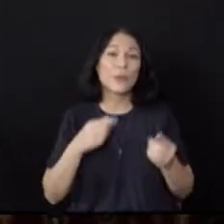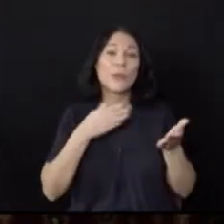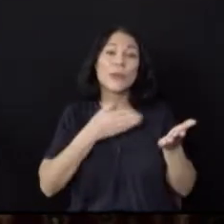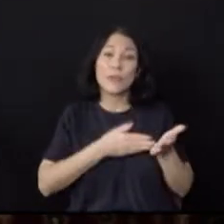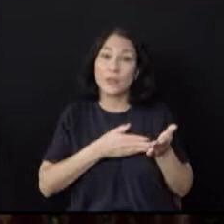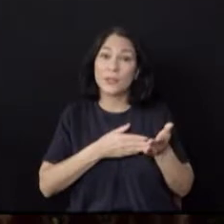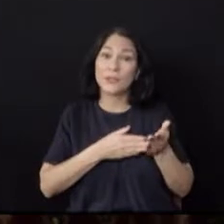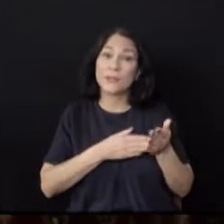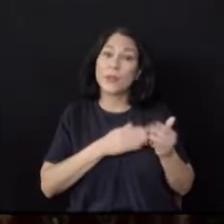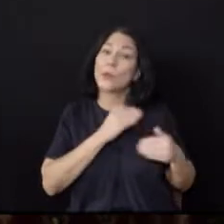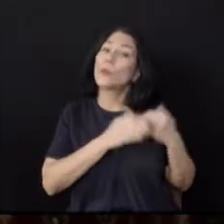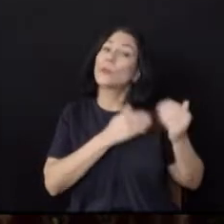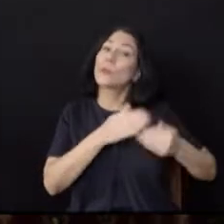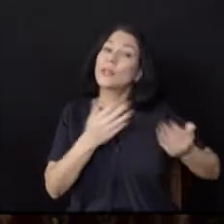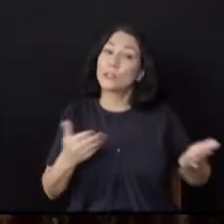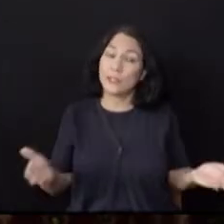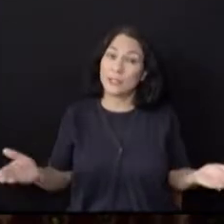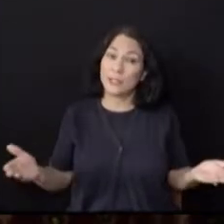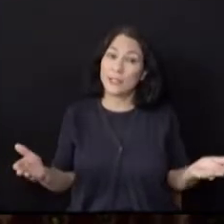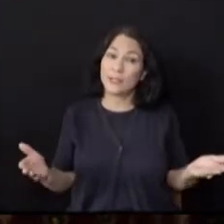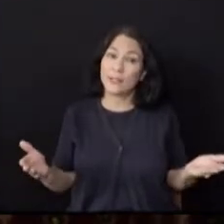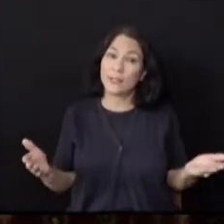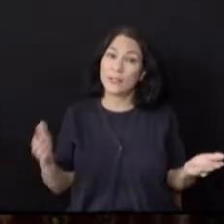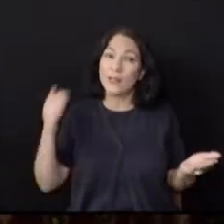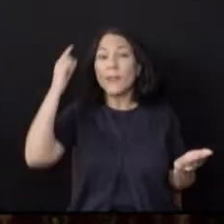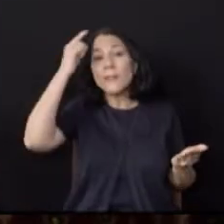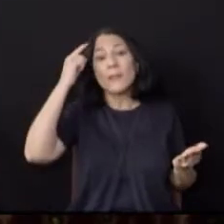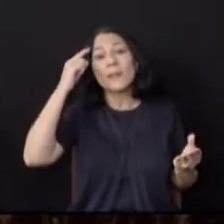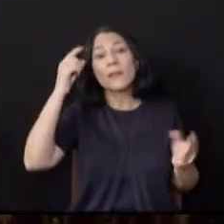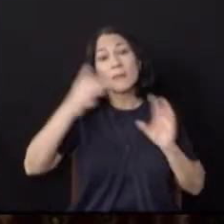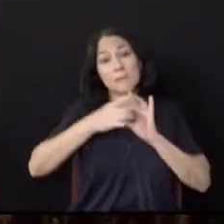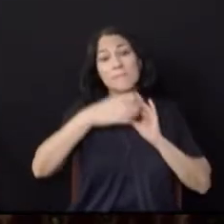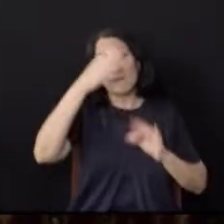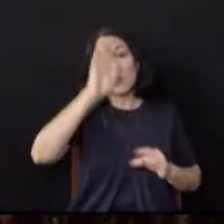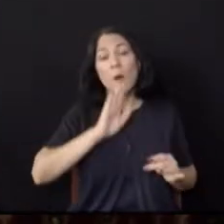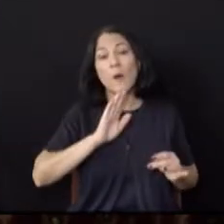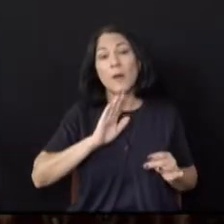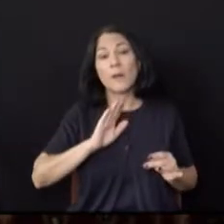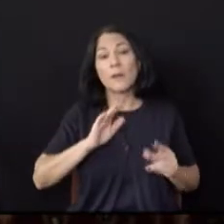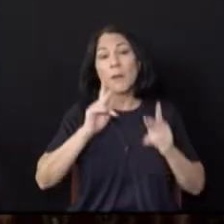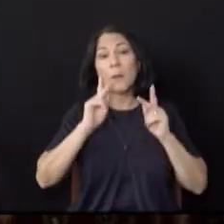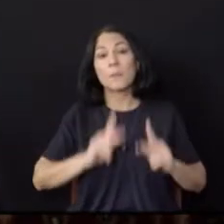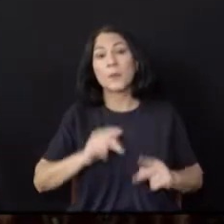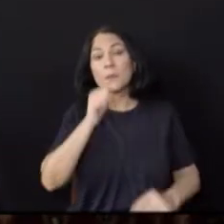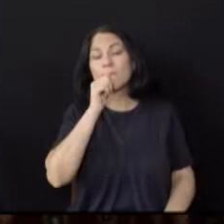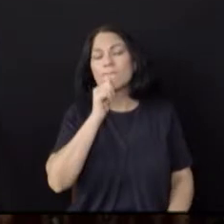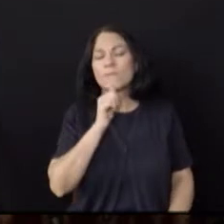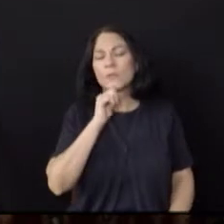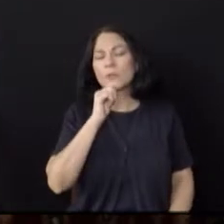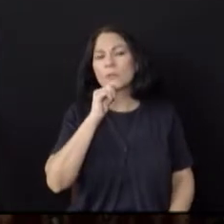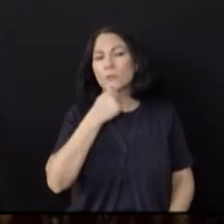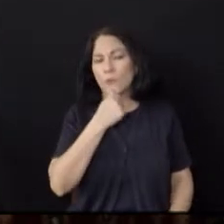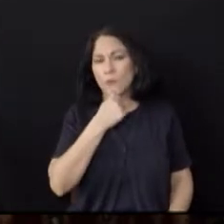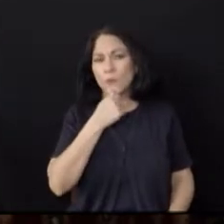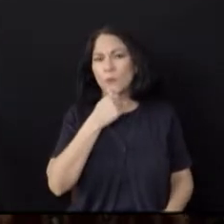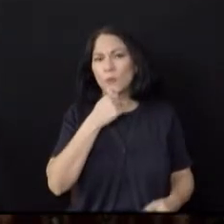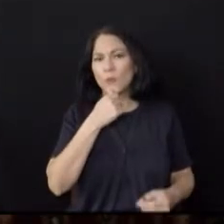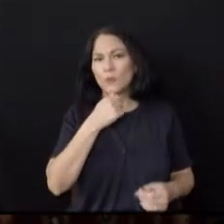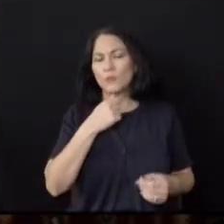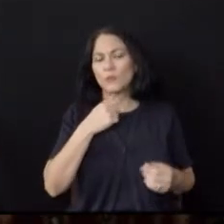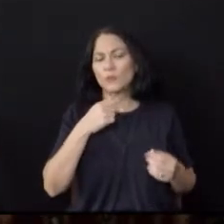a gracious thing, when mindful of God, one endures sorrows while suffering